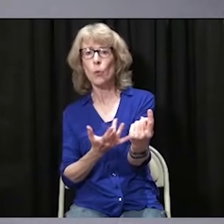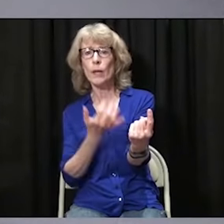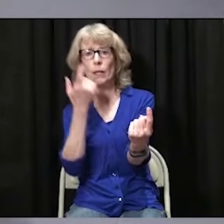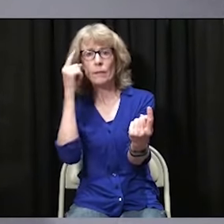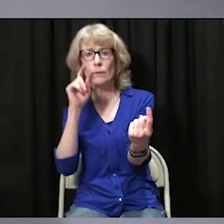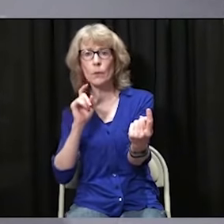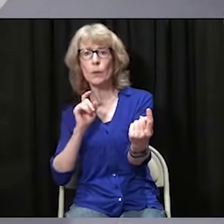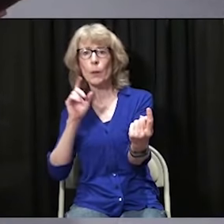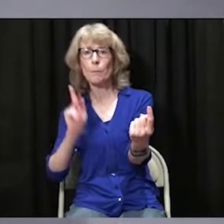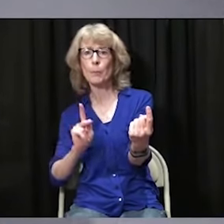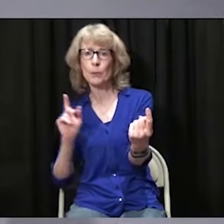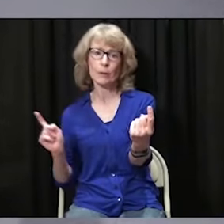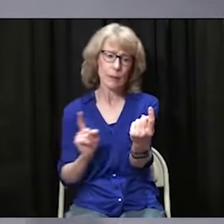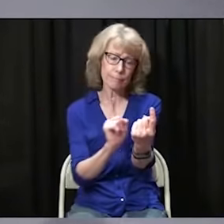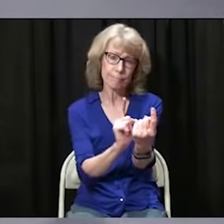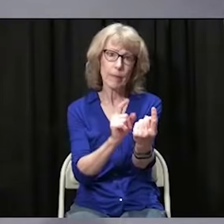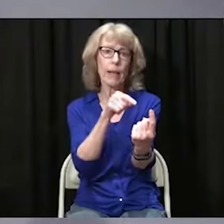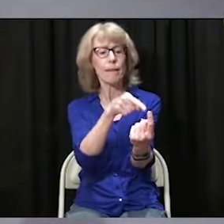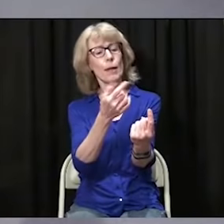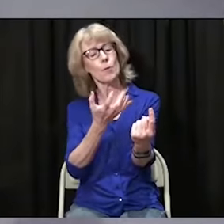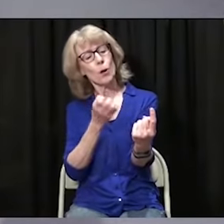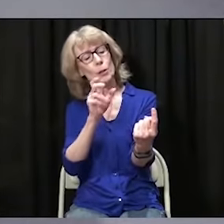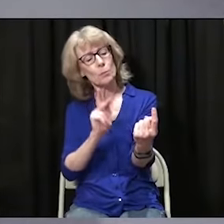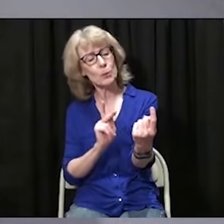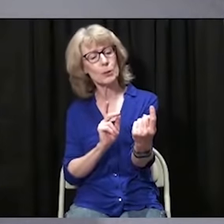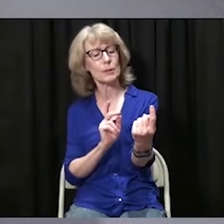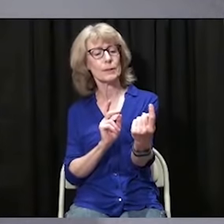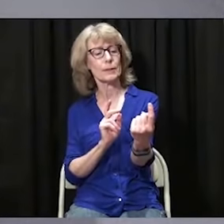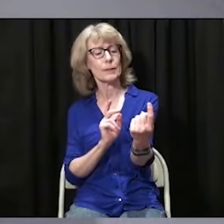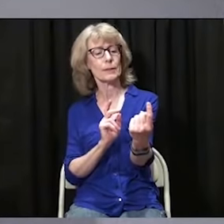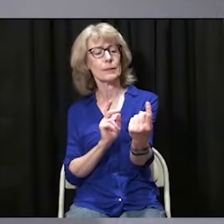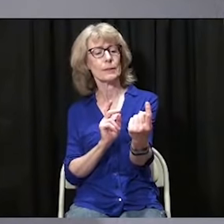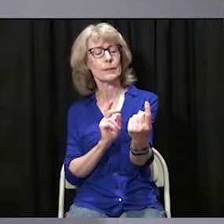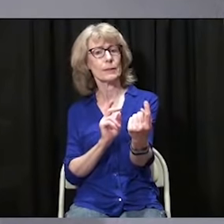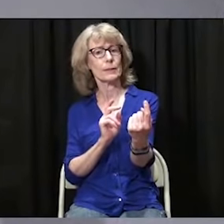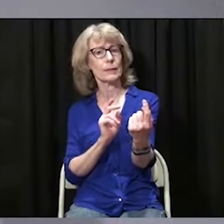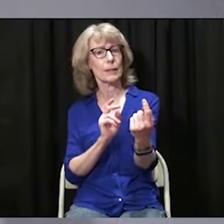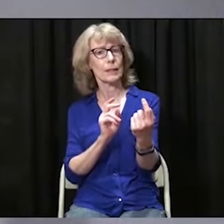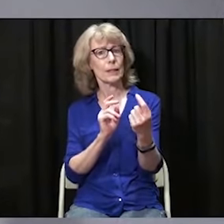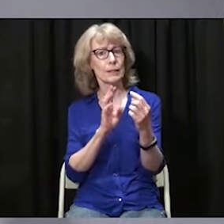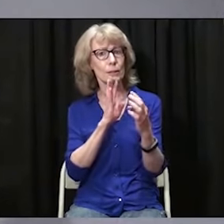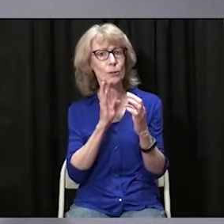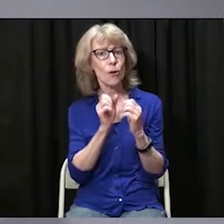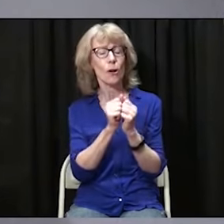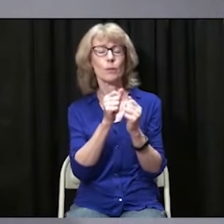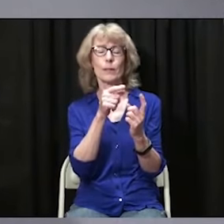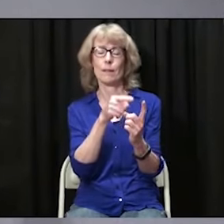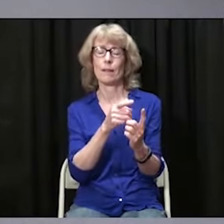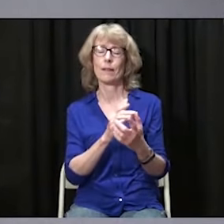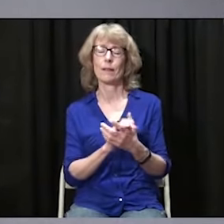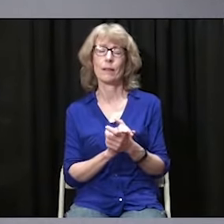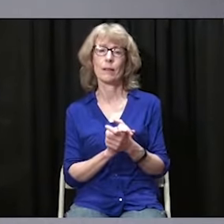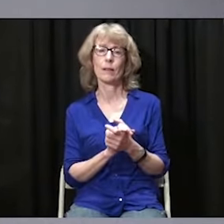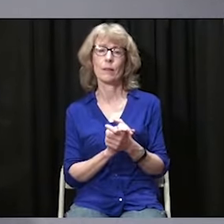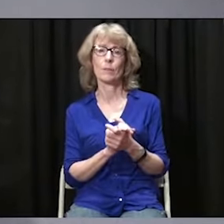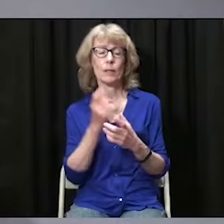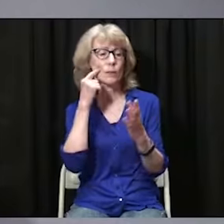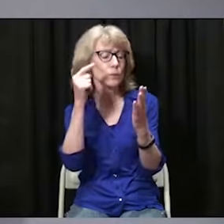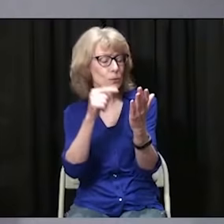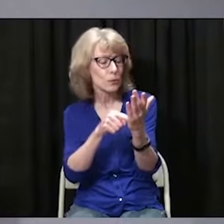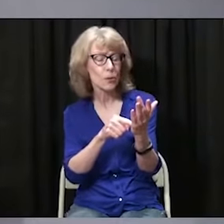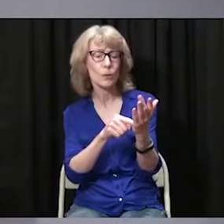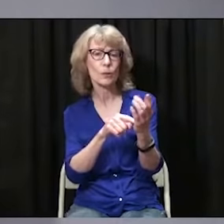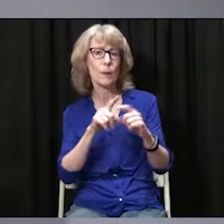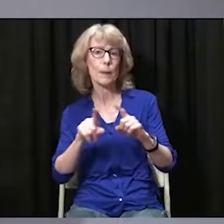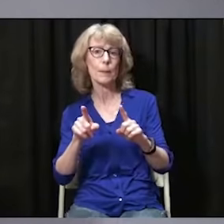to talk to them. They just want someone to text them, to reach out to them, just to acknowledge that they're there. And one of the hardest things to do is to